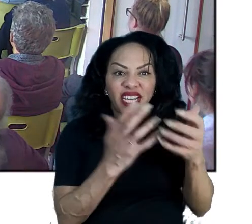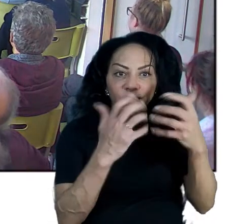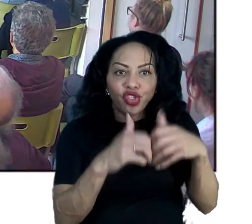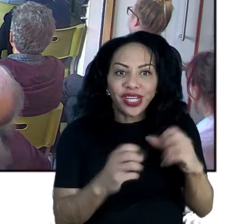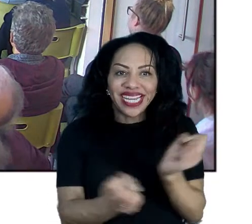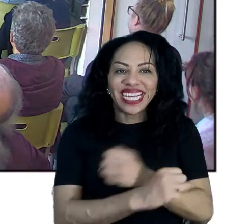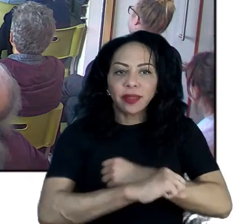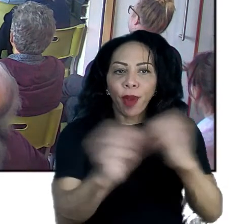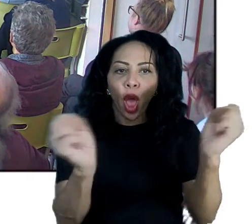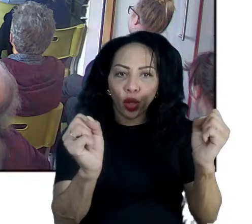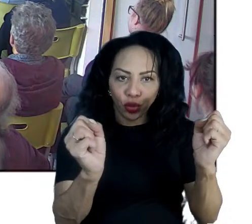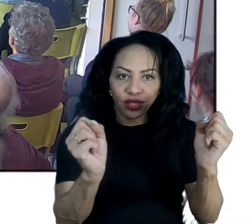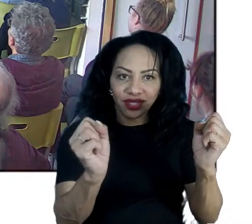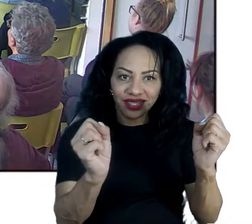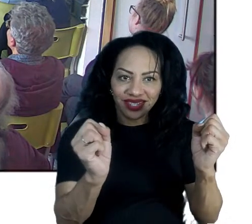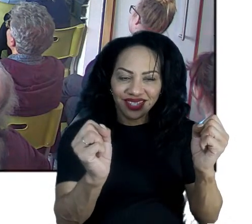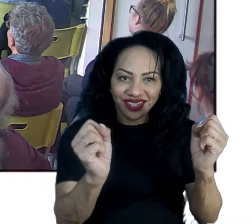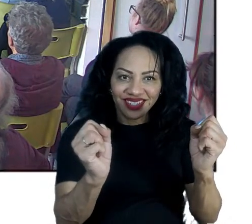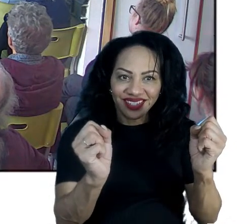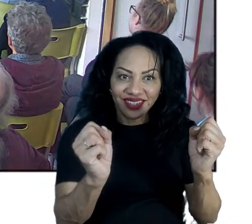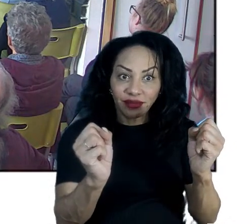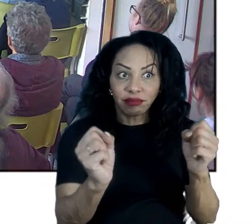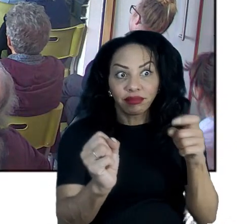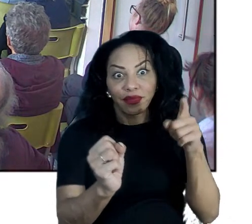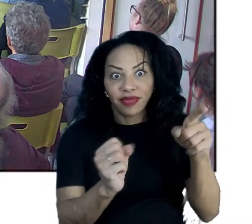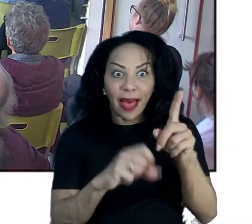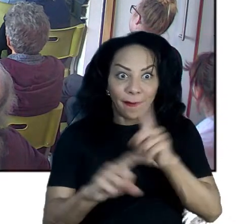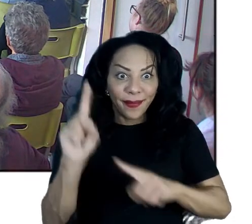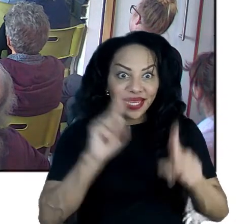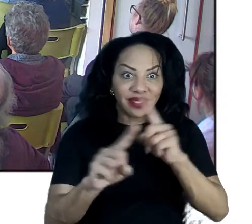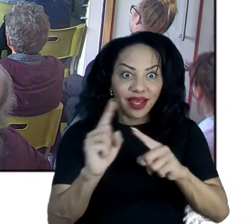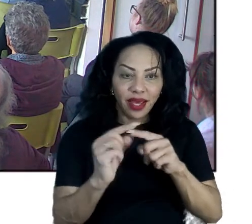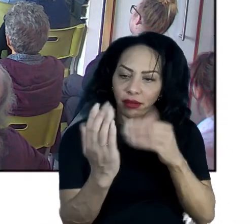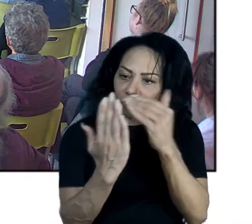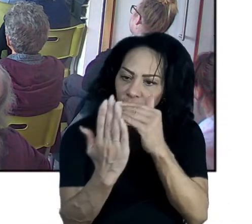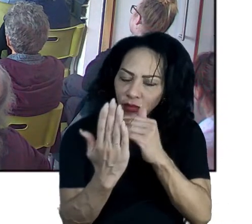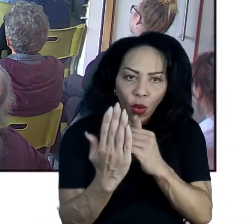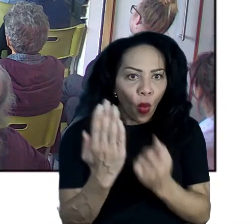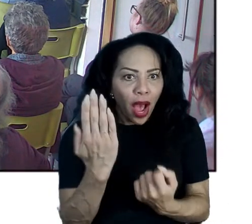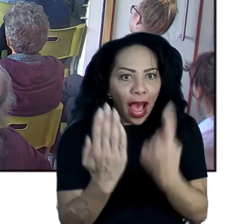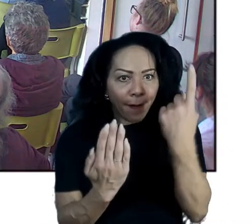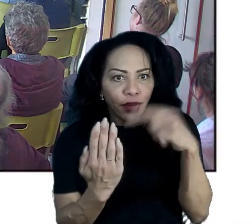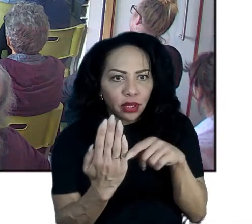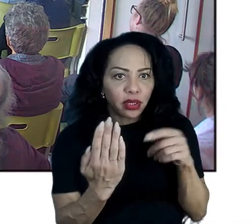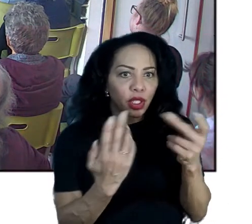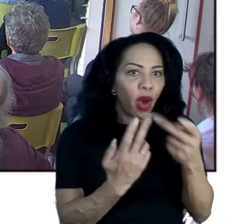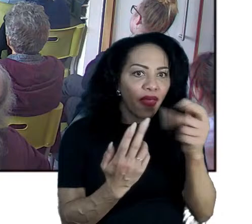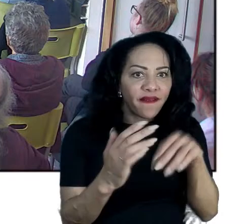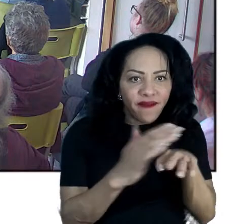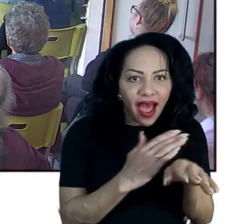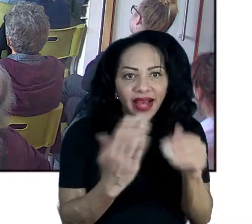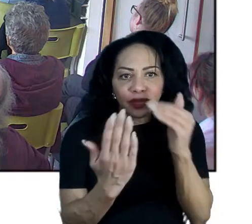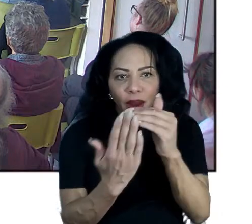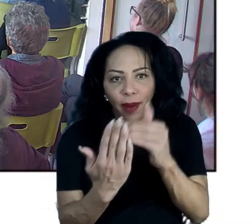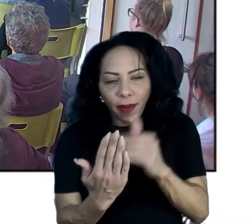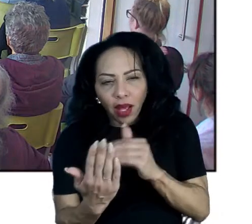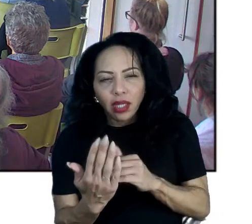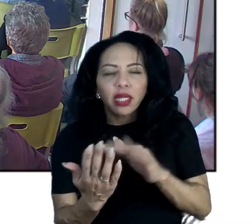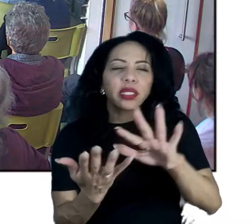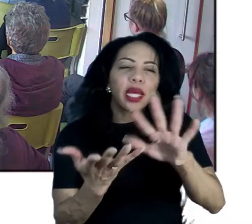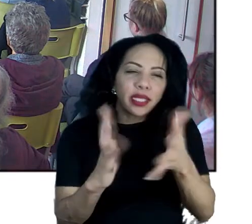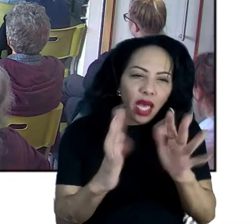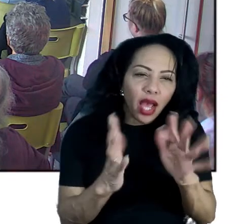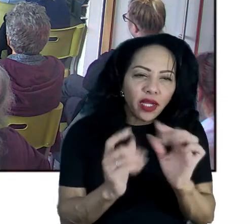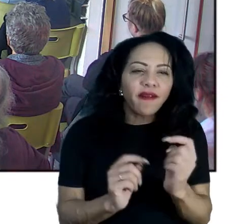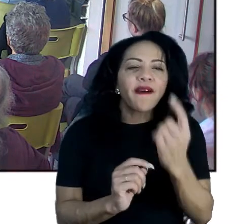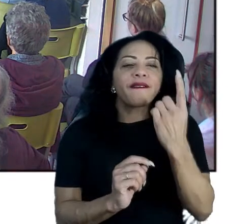go into it in like real detail about kind of what happened. So there's sort of first-hand sources at the time